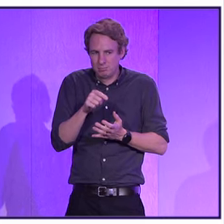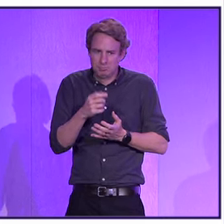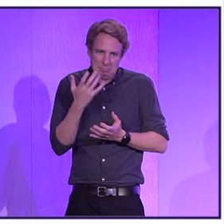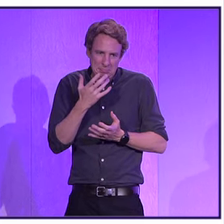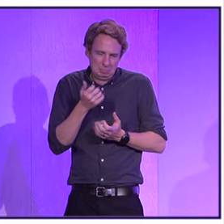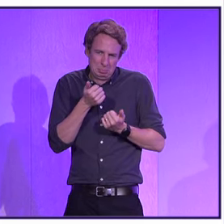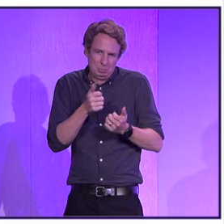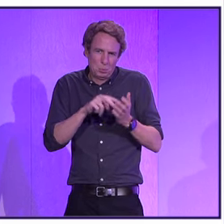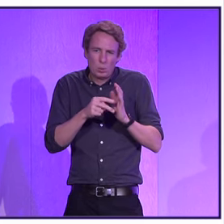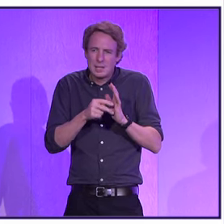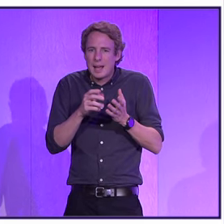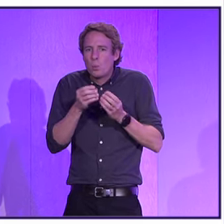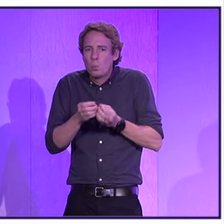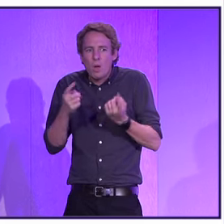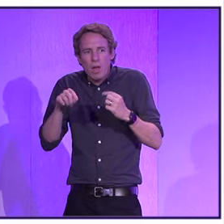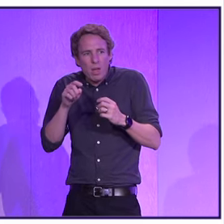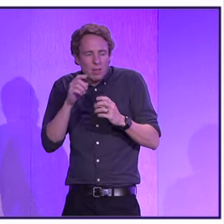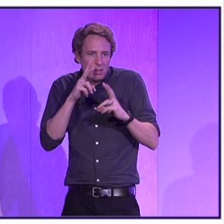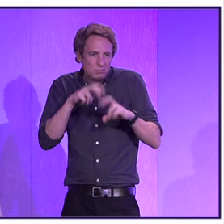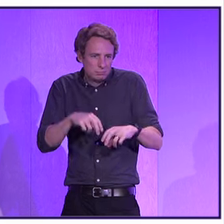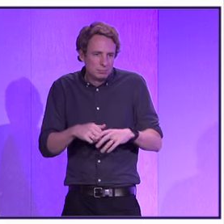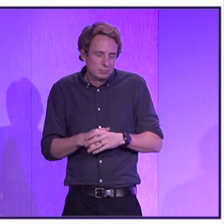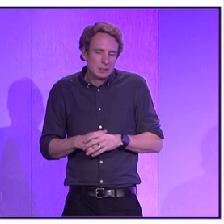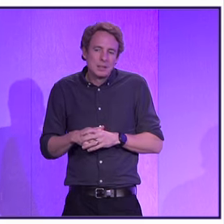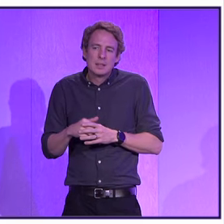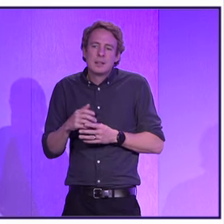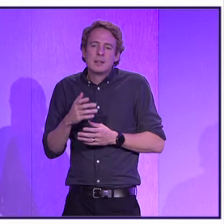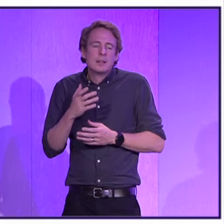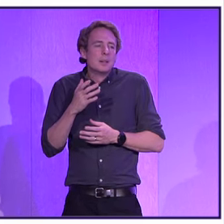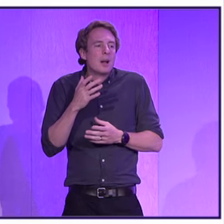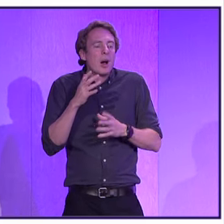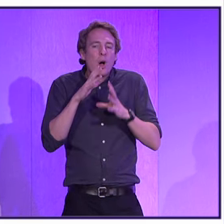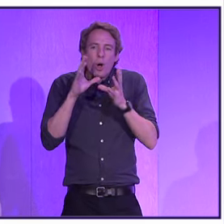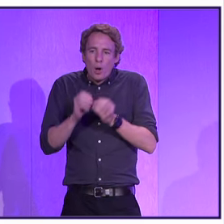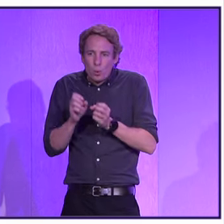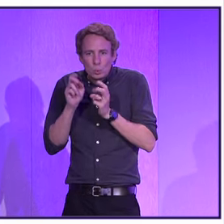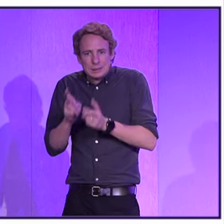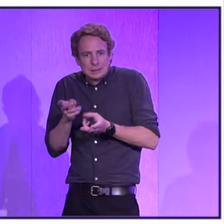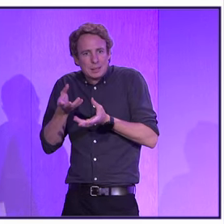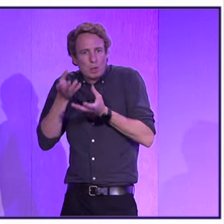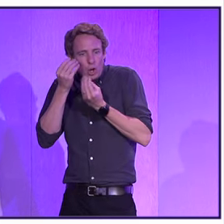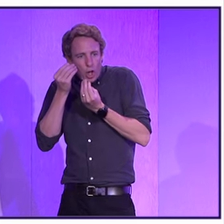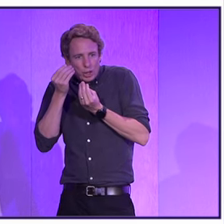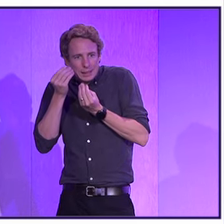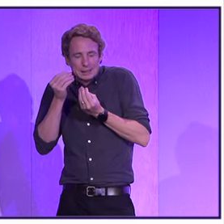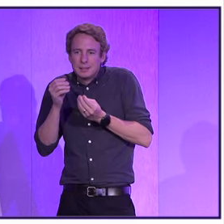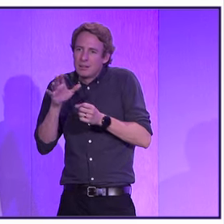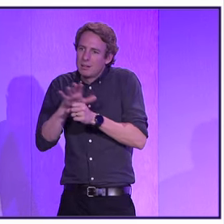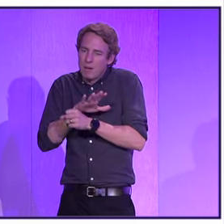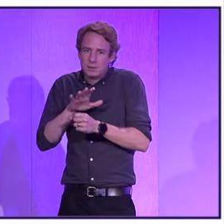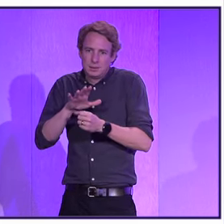going to go into it, go look it up. But just to point out that whole systems learning encompasses so much